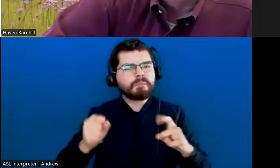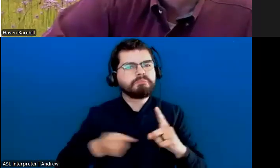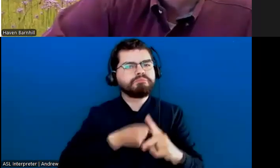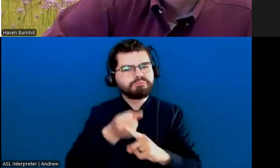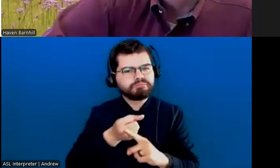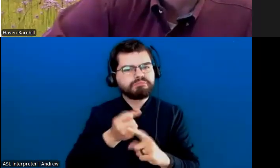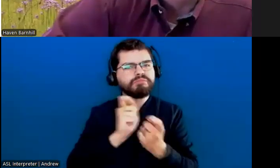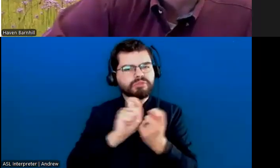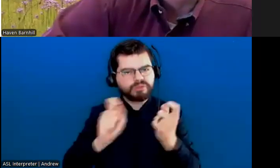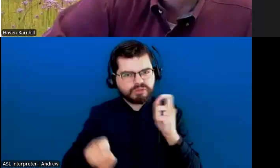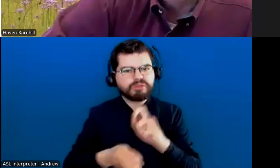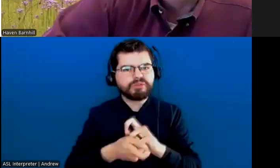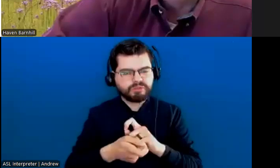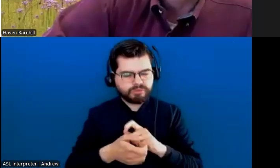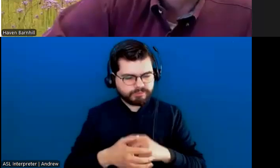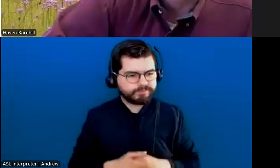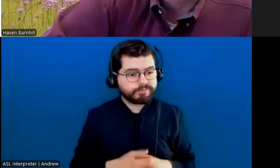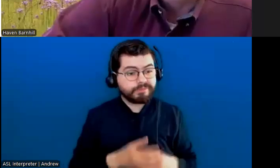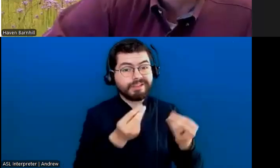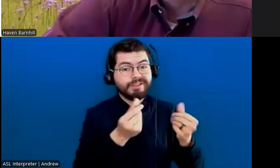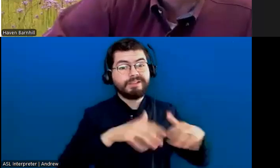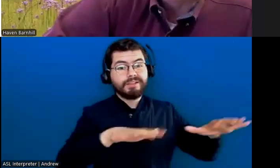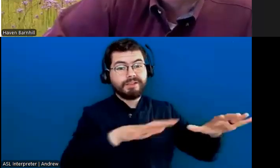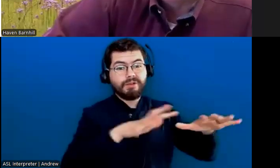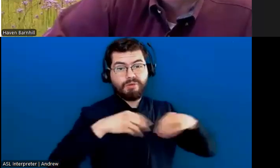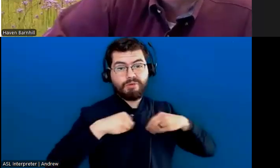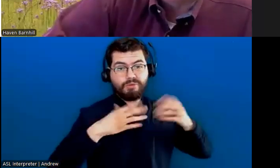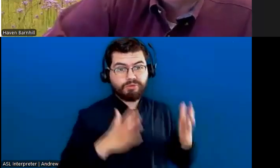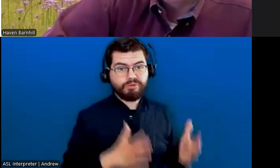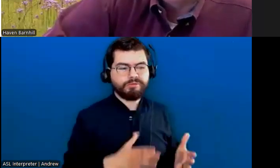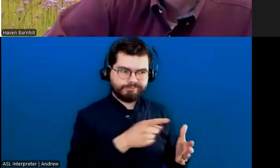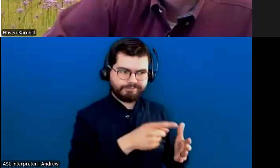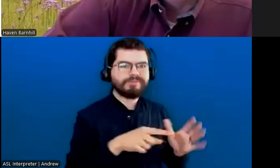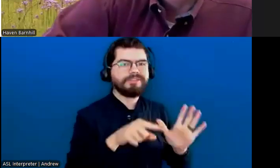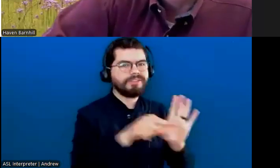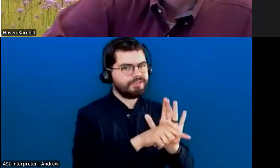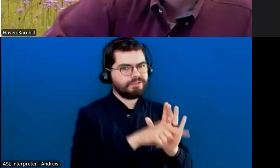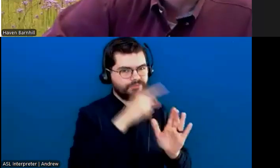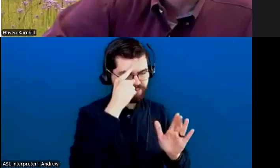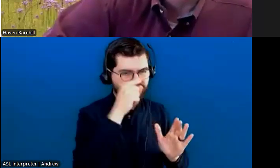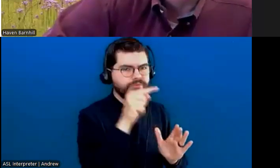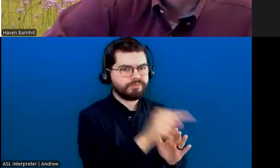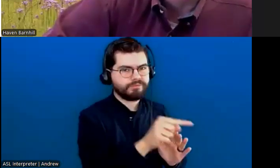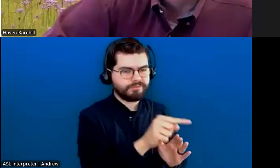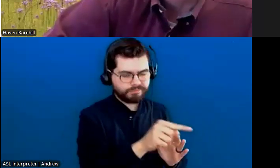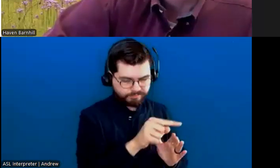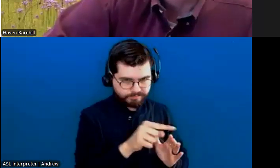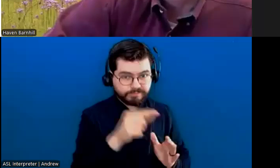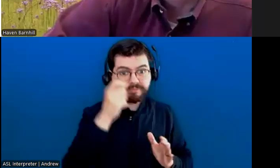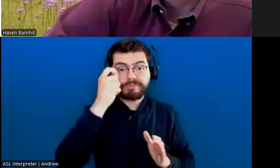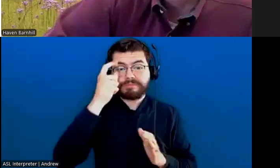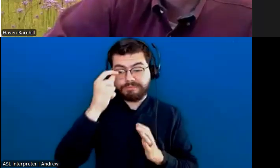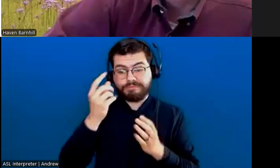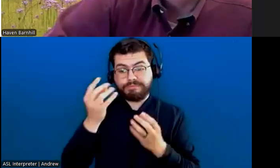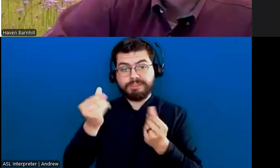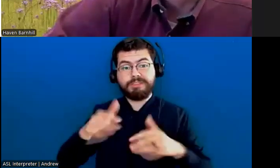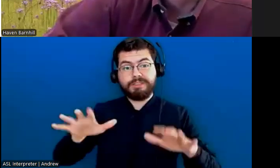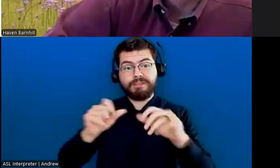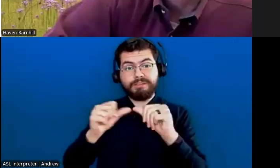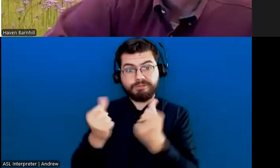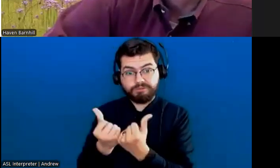an agency, it hurts when you lose timber to drought mortality. And it is a